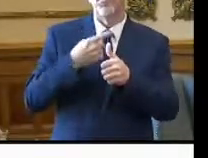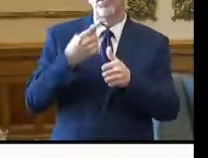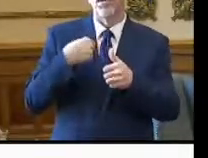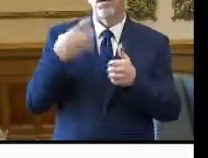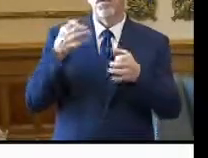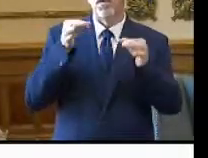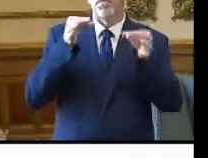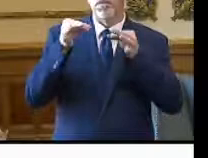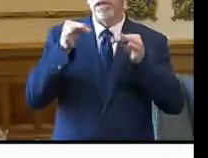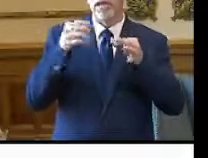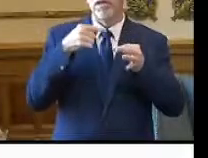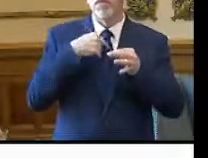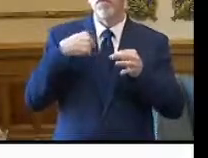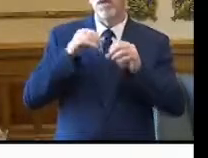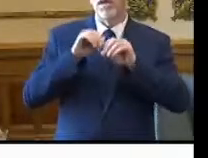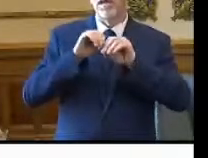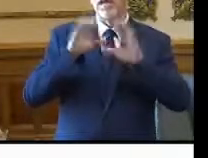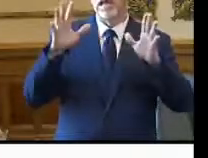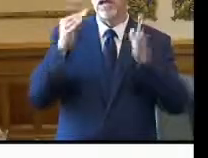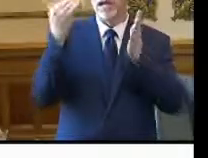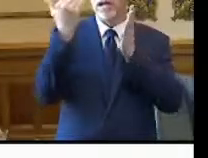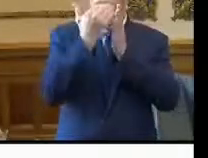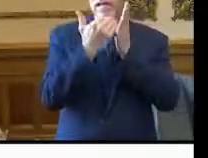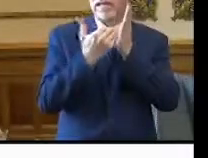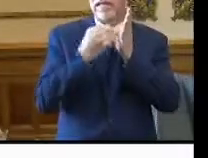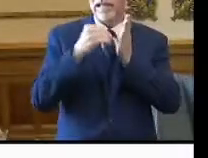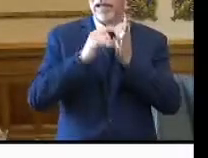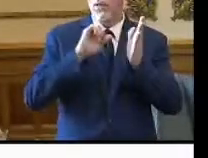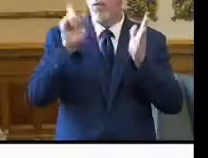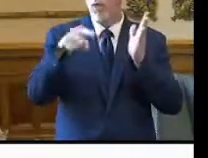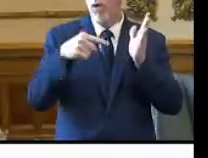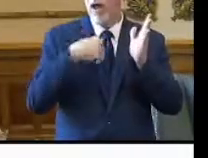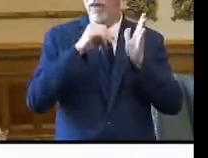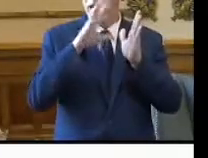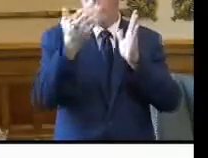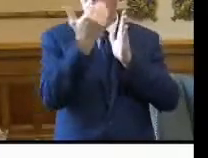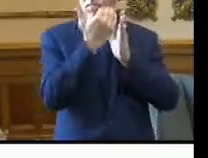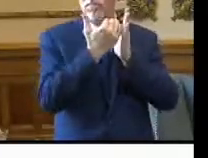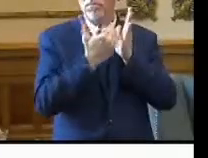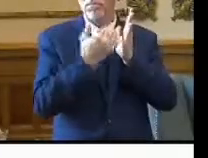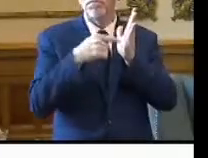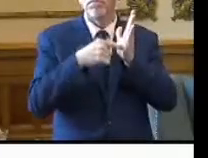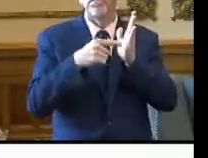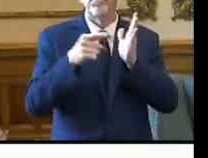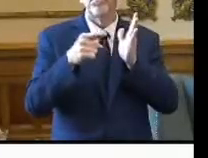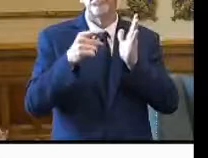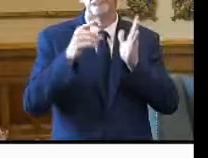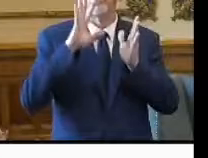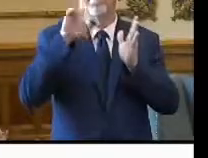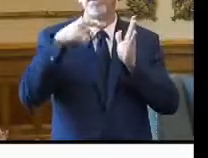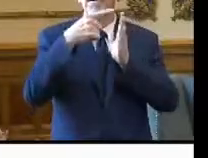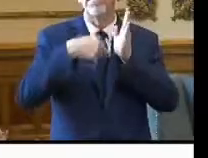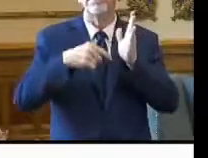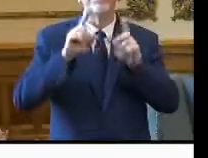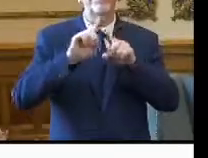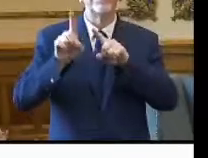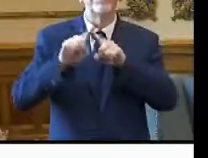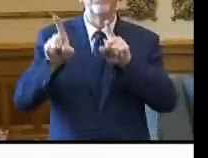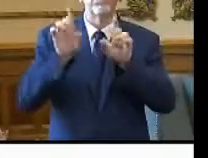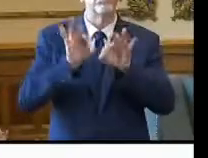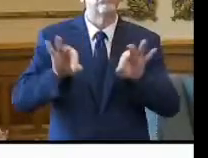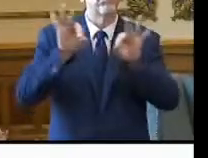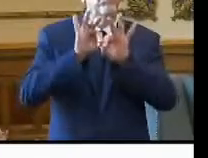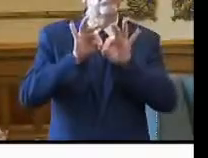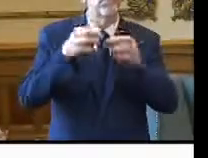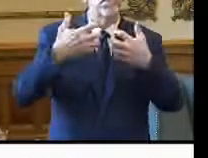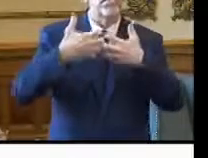we've clearly listed in this executive order, this edition of it, all of the essential